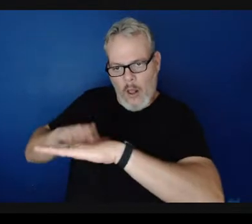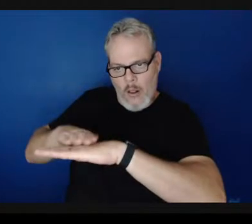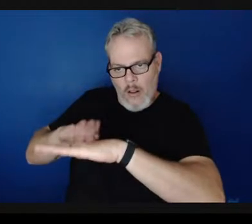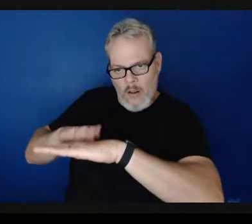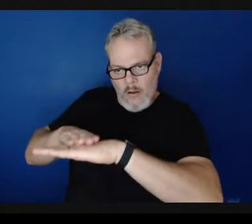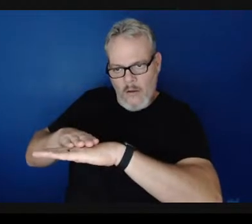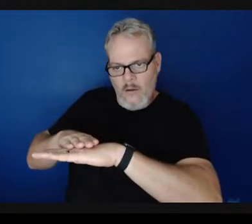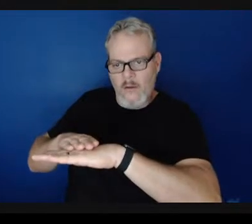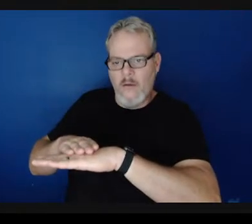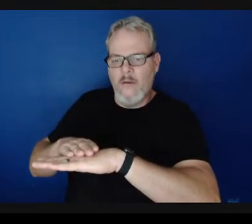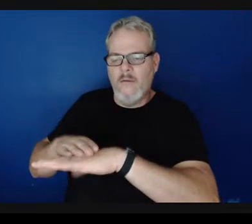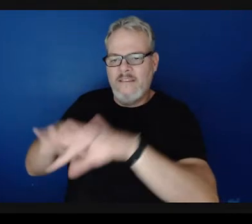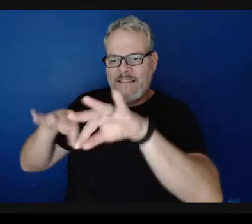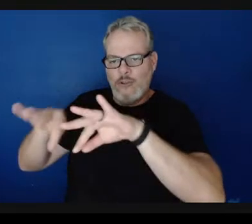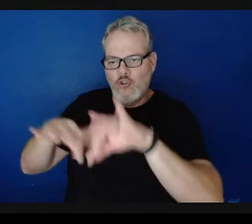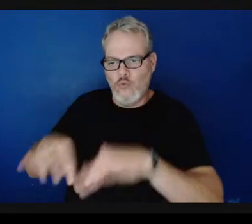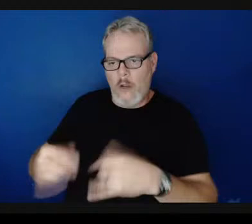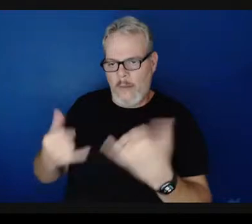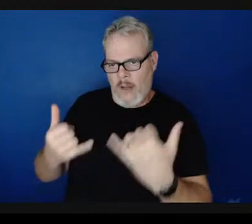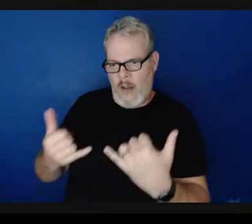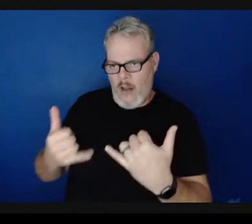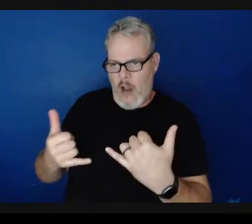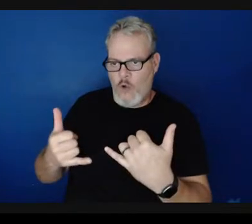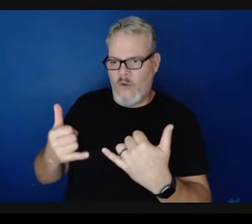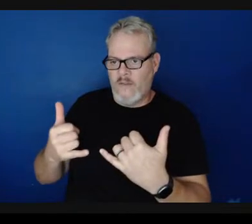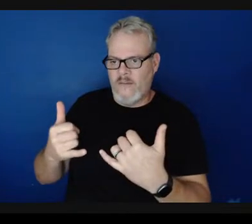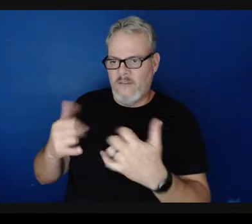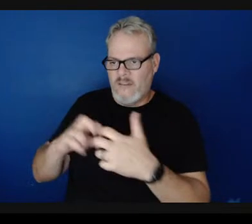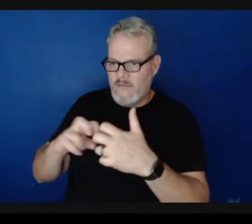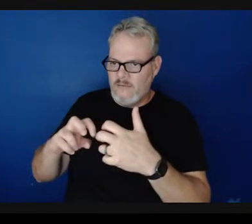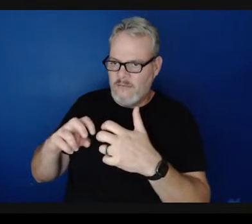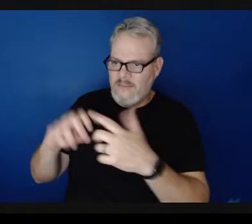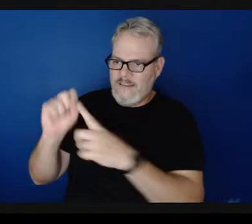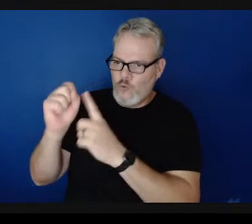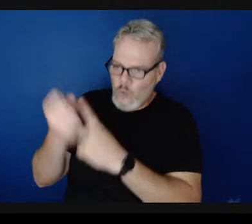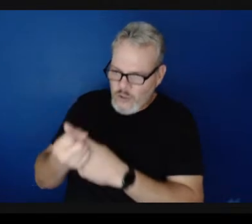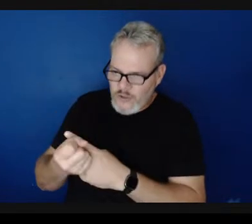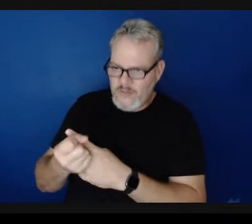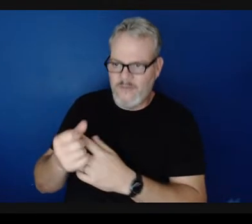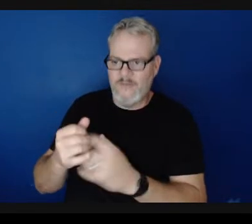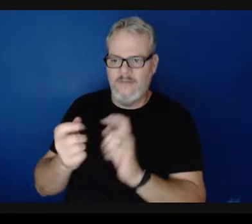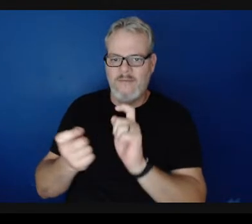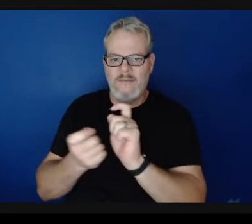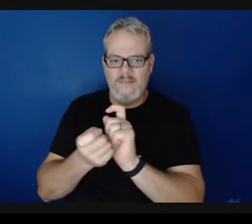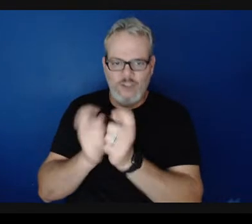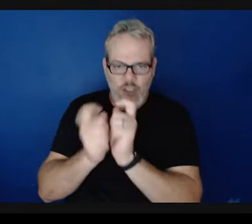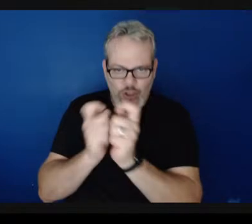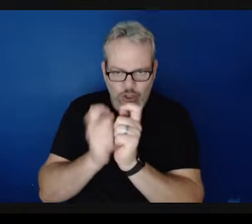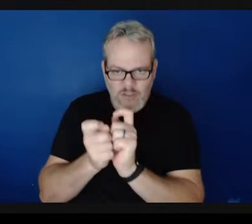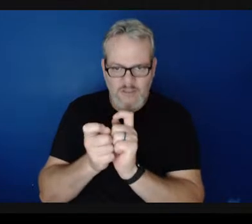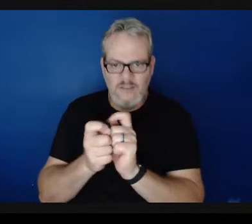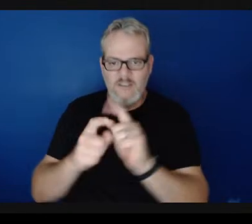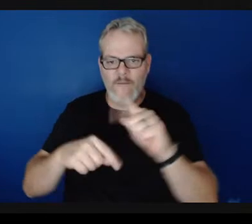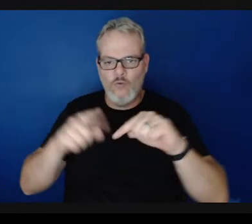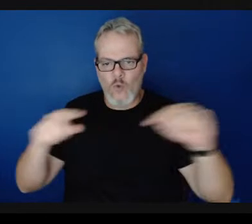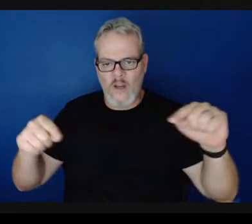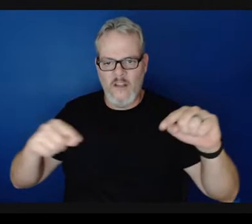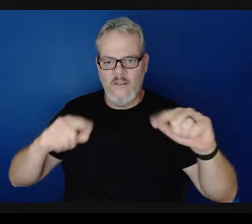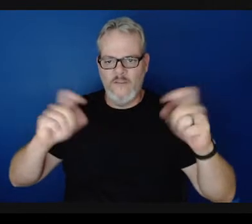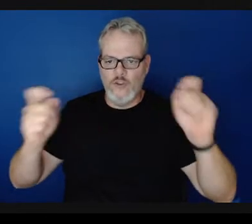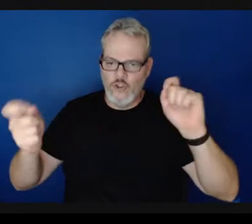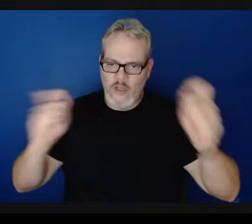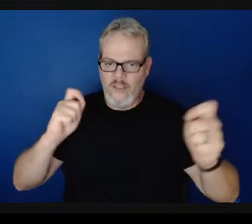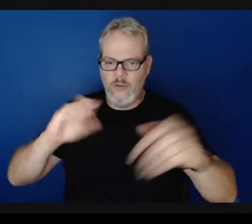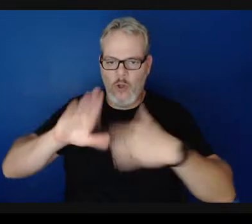conditions, their alert level changes, information statements, status reports, and all their updates. Maps